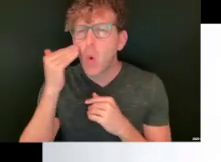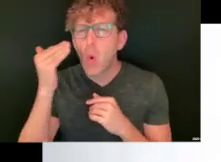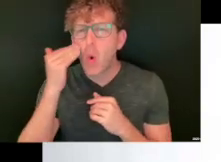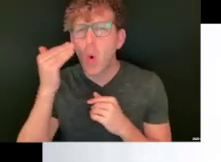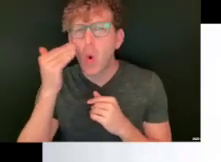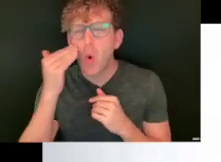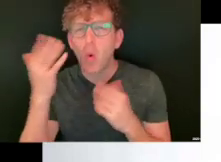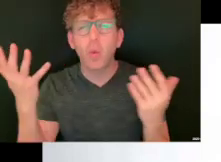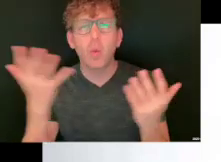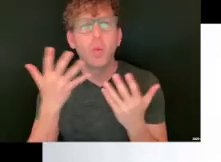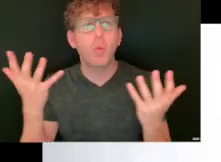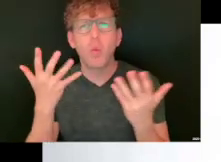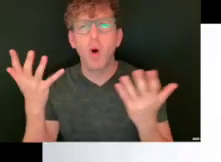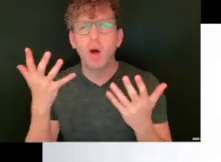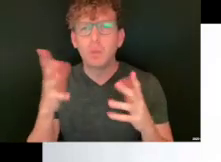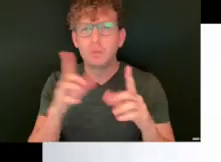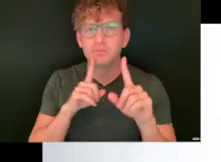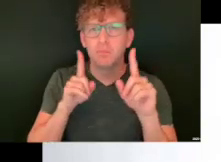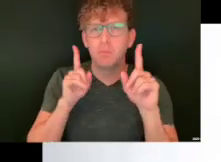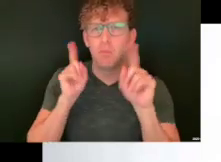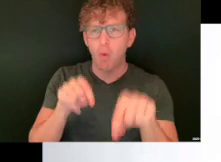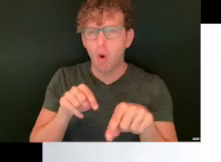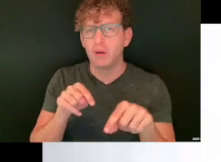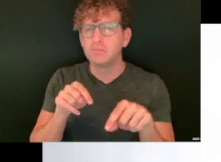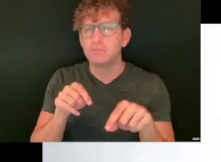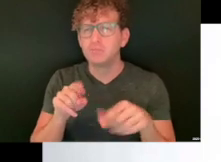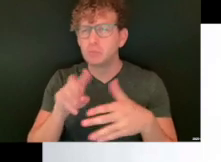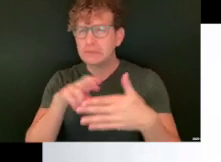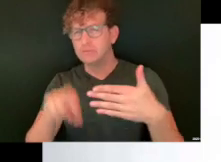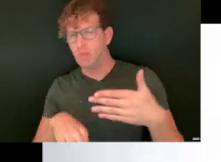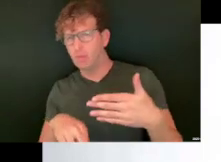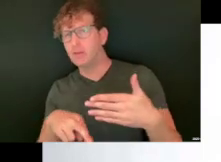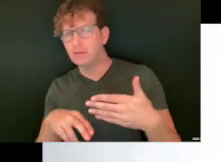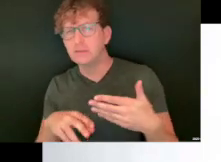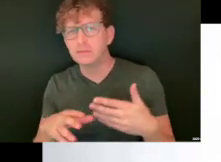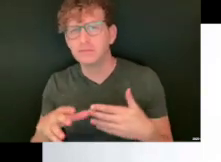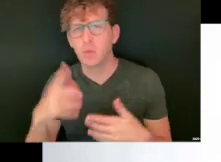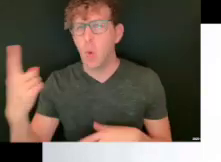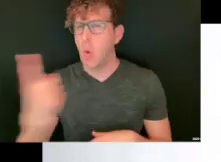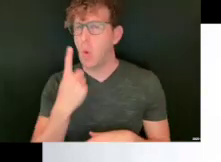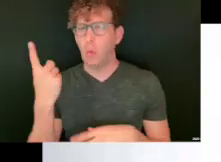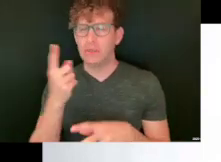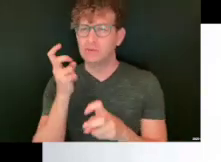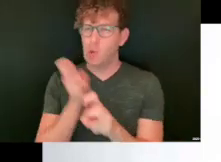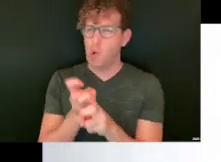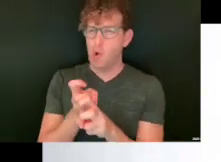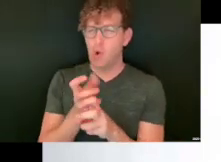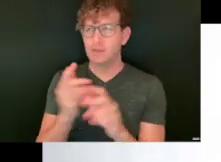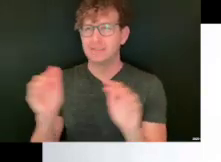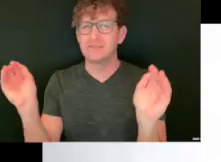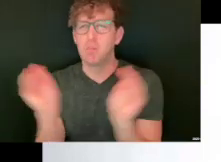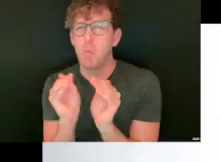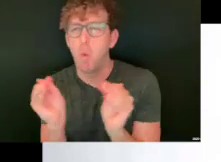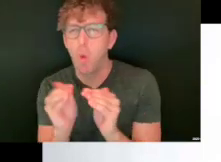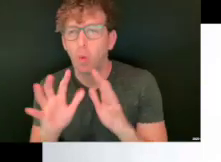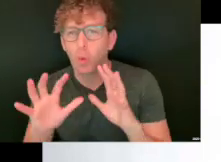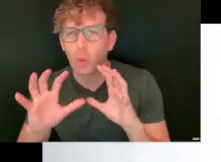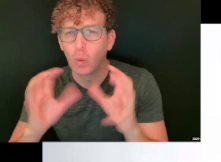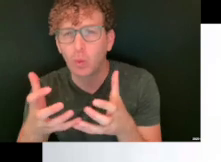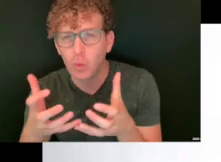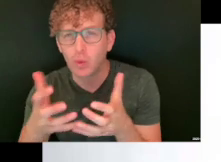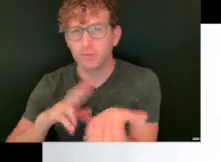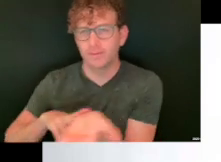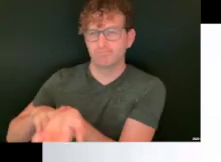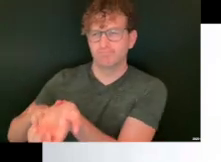we'll take your feedback through the poll questions, and we also had a work